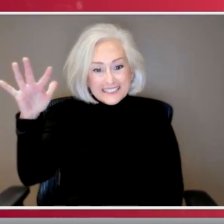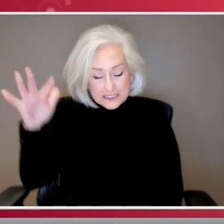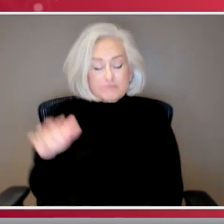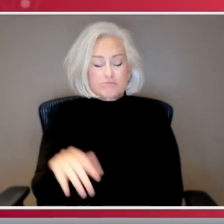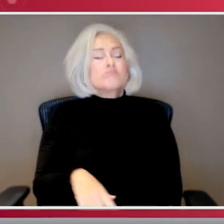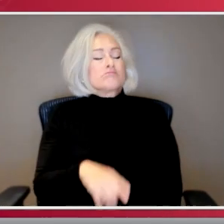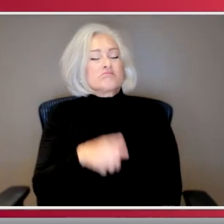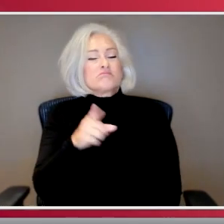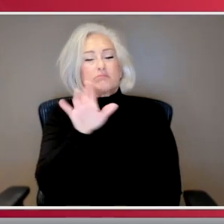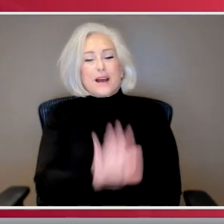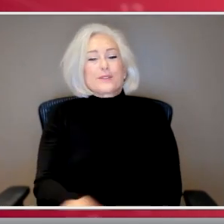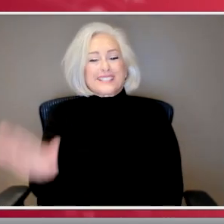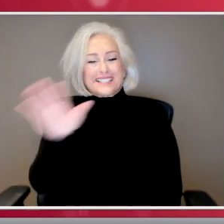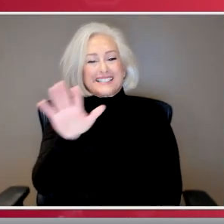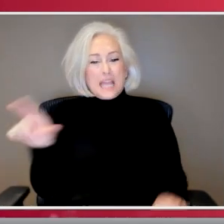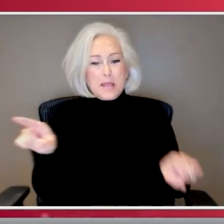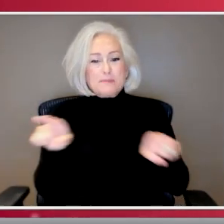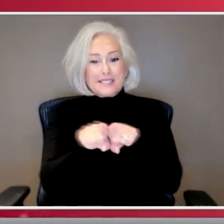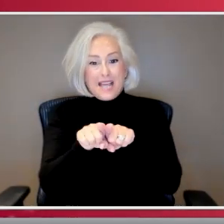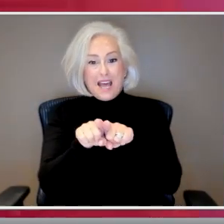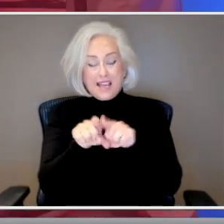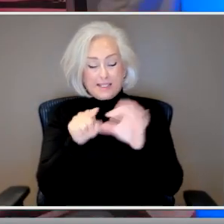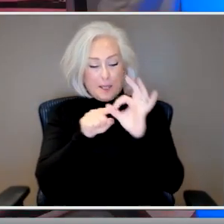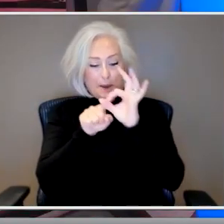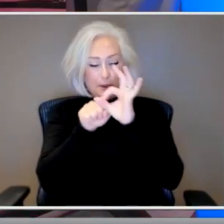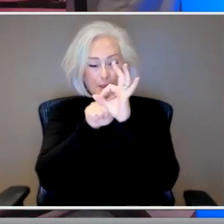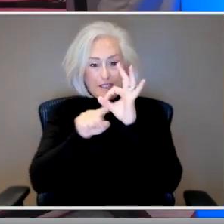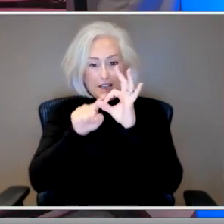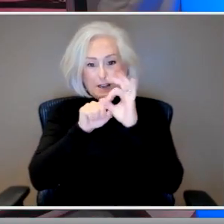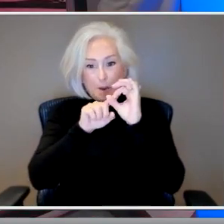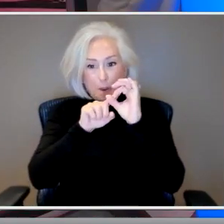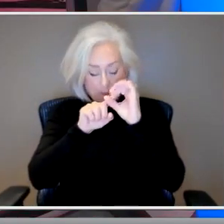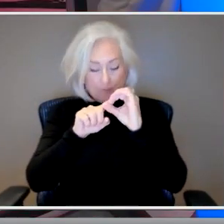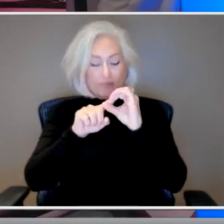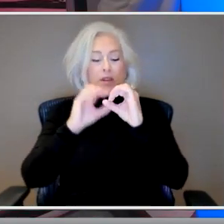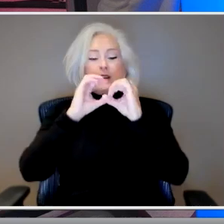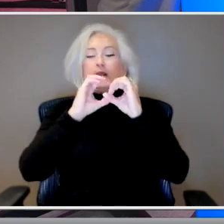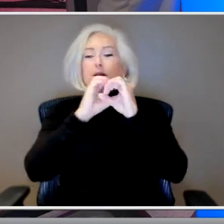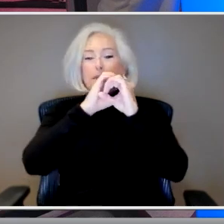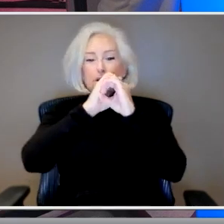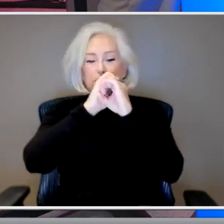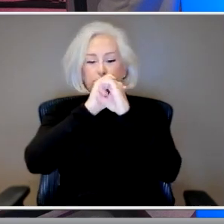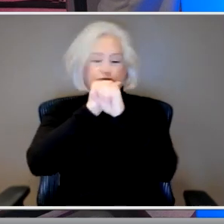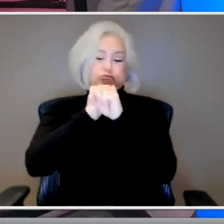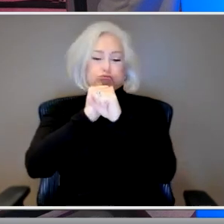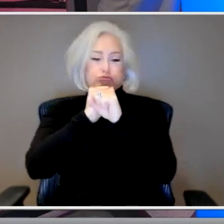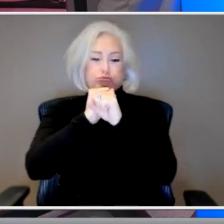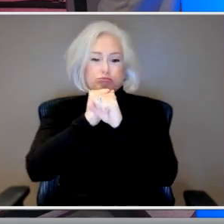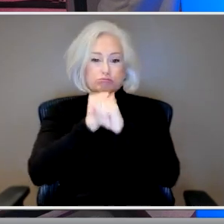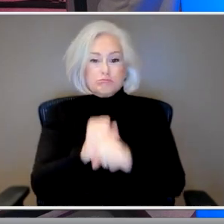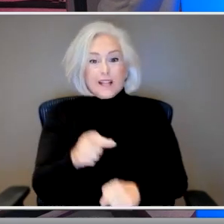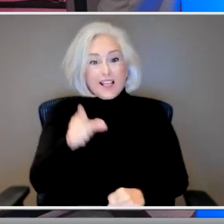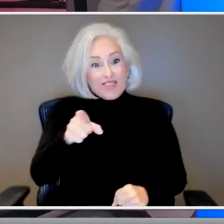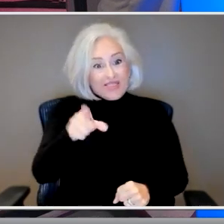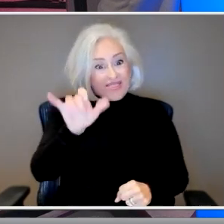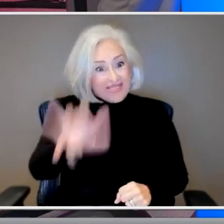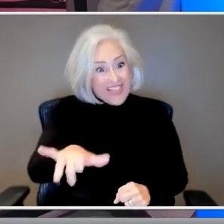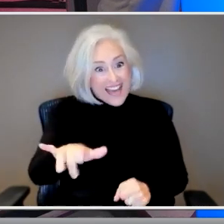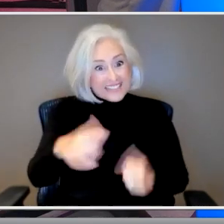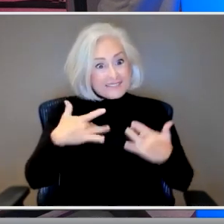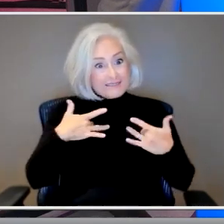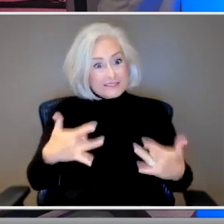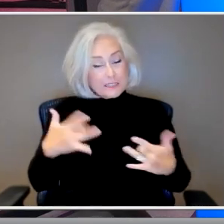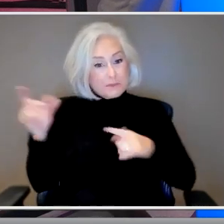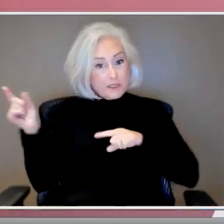this diagnosis usually found during eye exams? Do you typically have people come to you because of an eye exam?